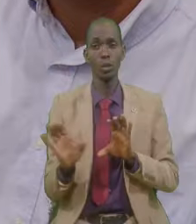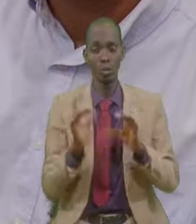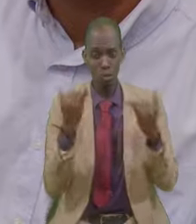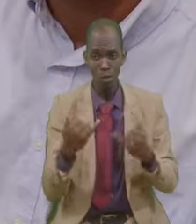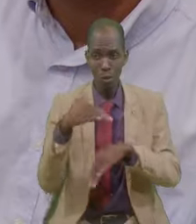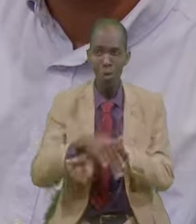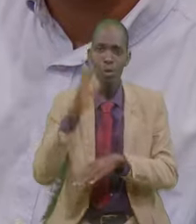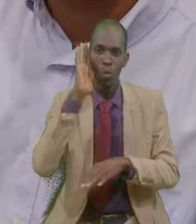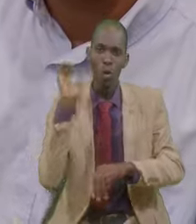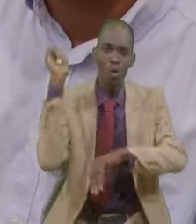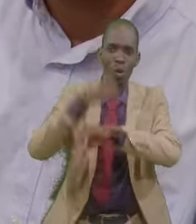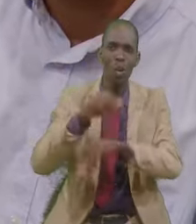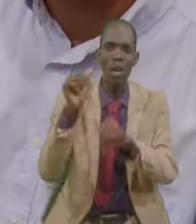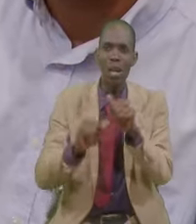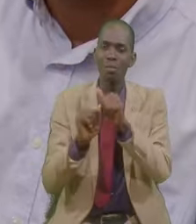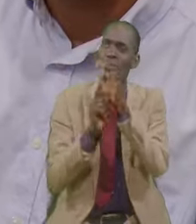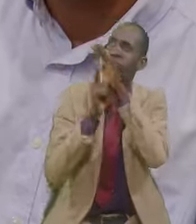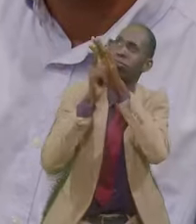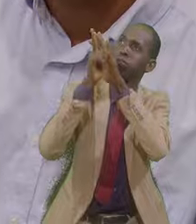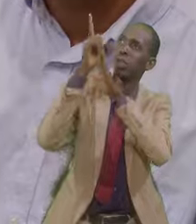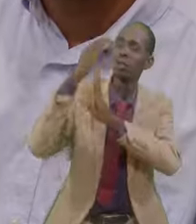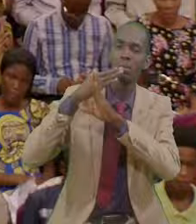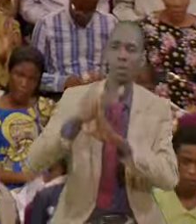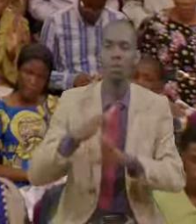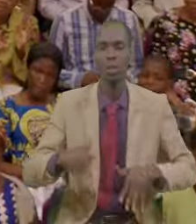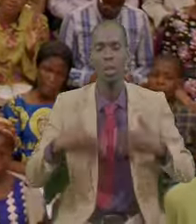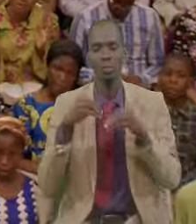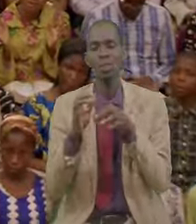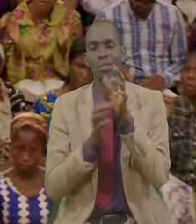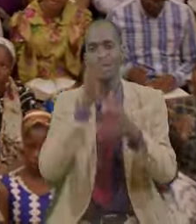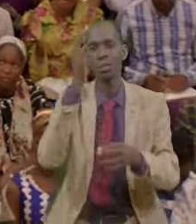conquer every giant against your life in Jesus' name.